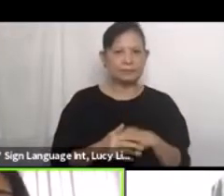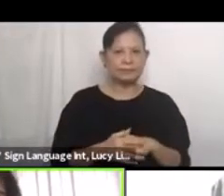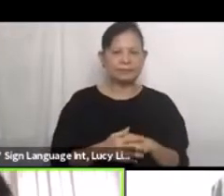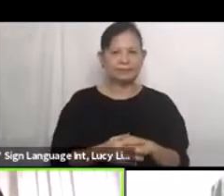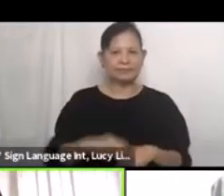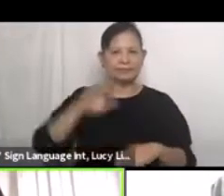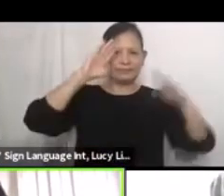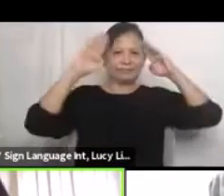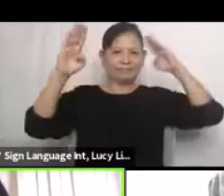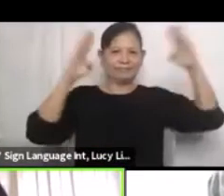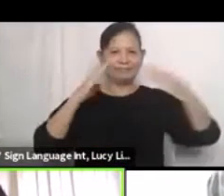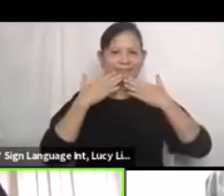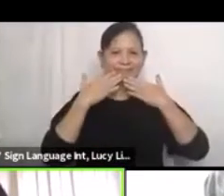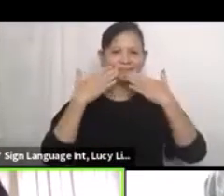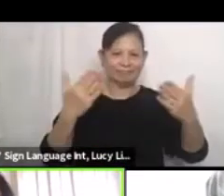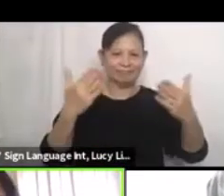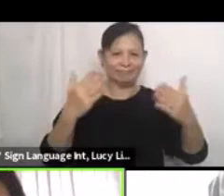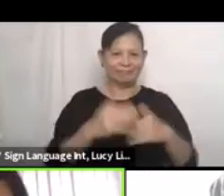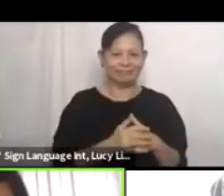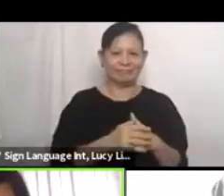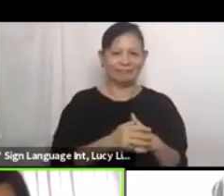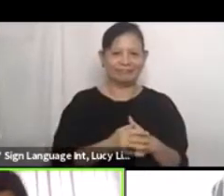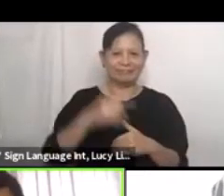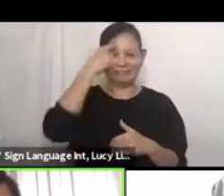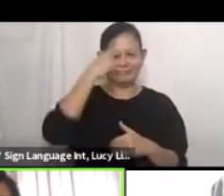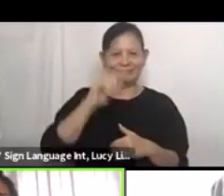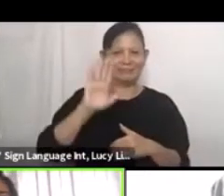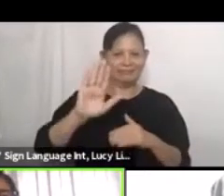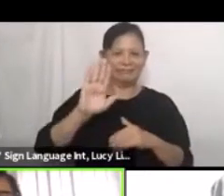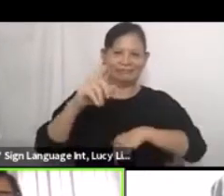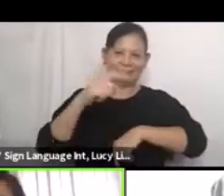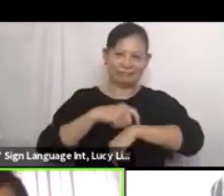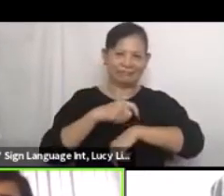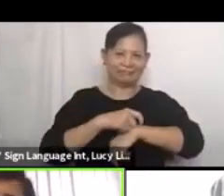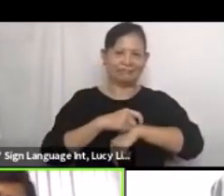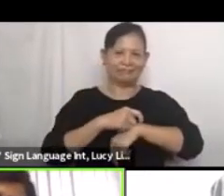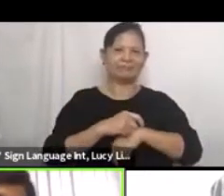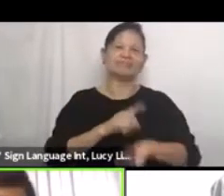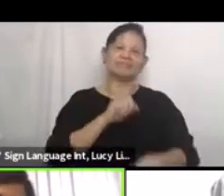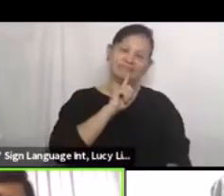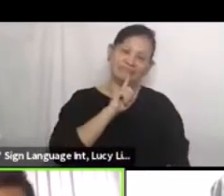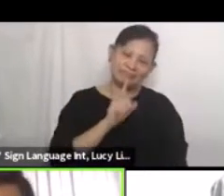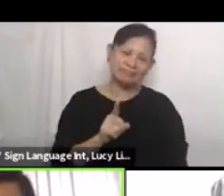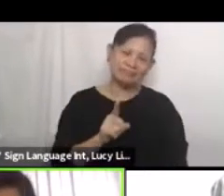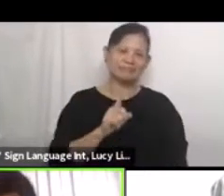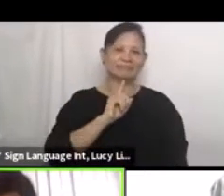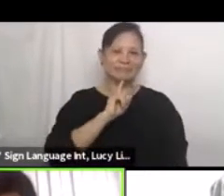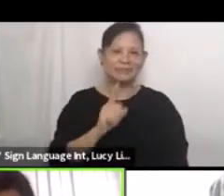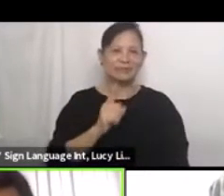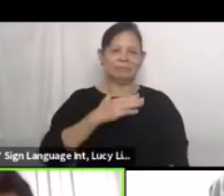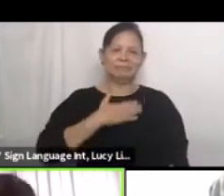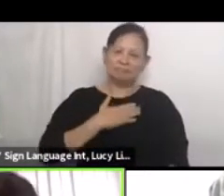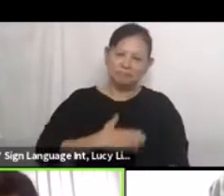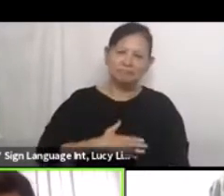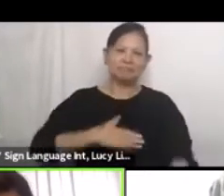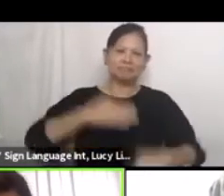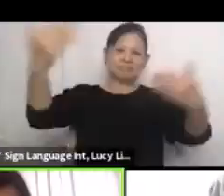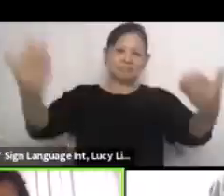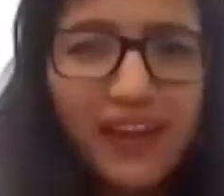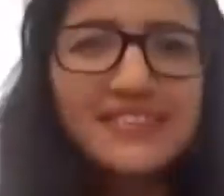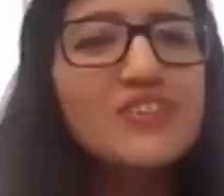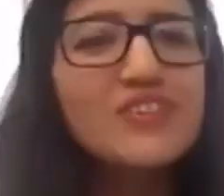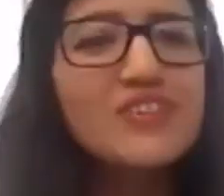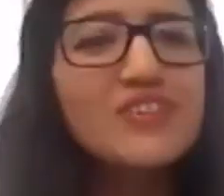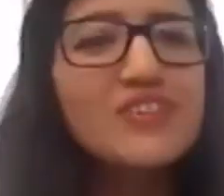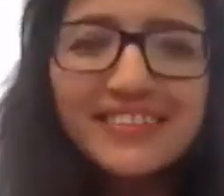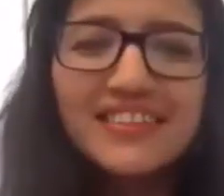Thank you so much, Abha. Thank you so much for your time today. And I'm really very warm welcome to all the